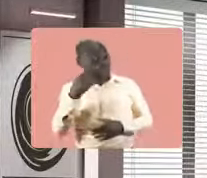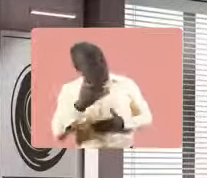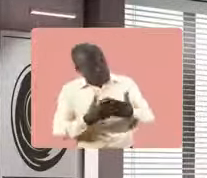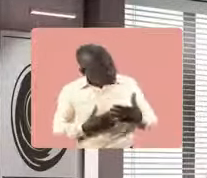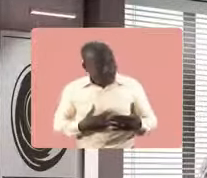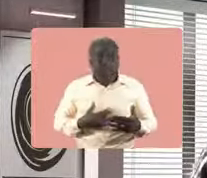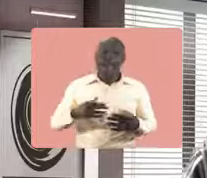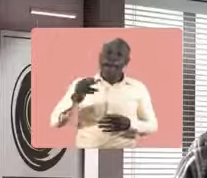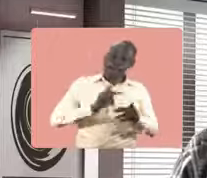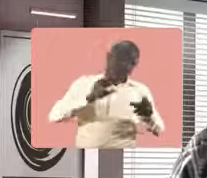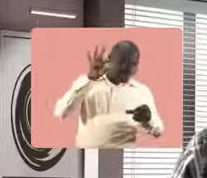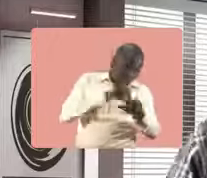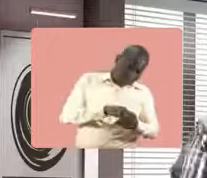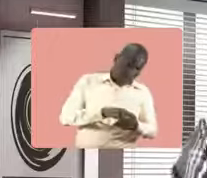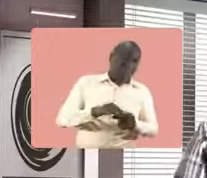na